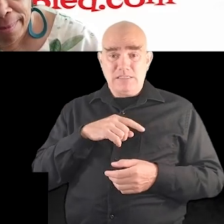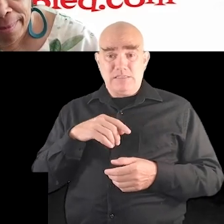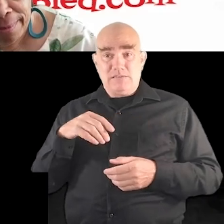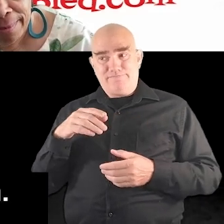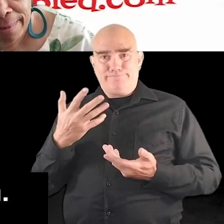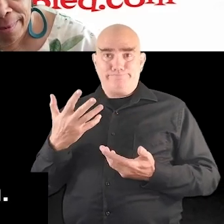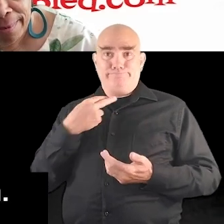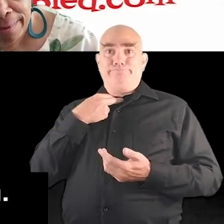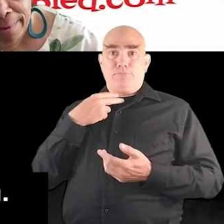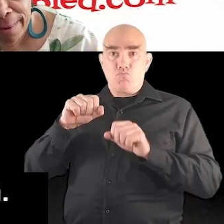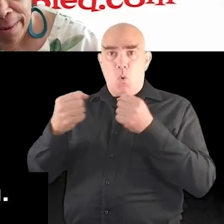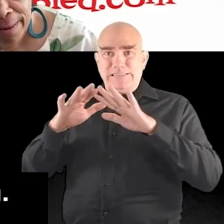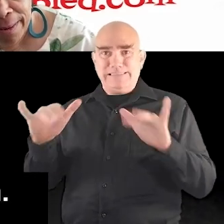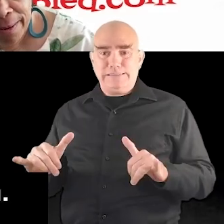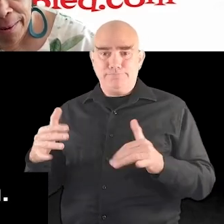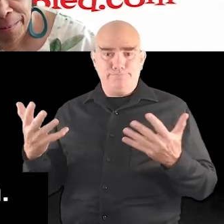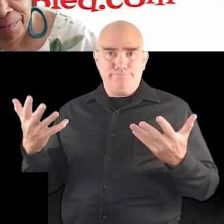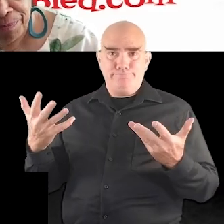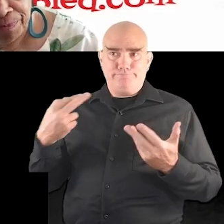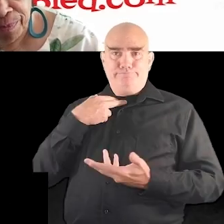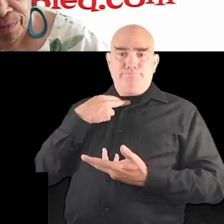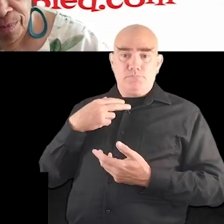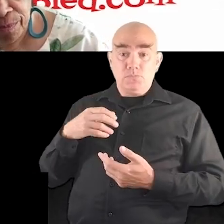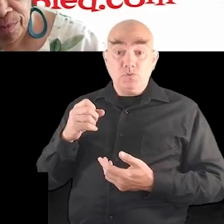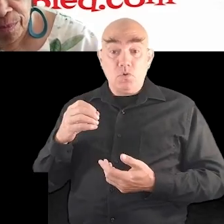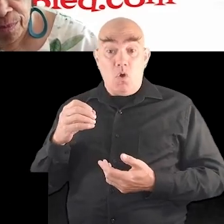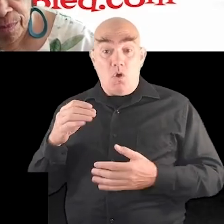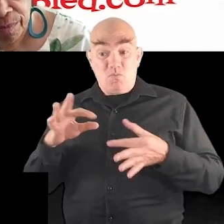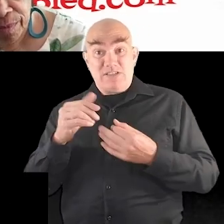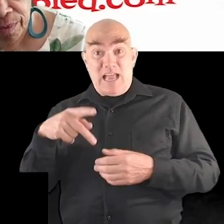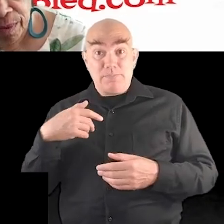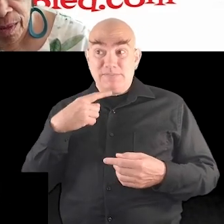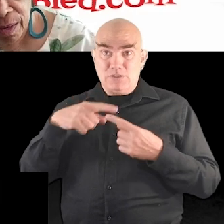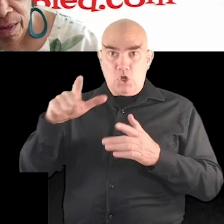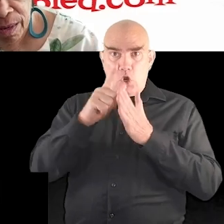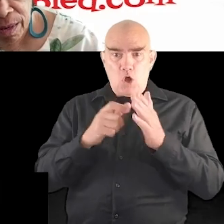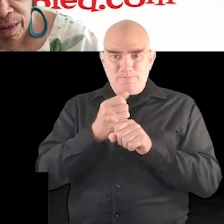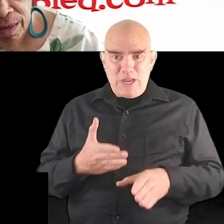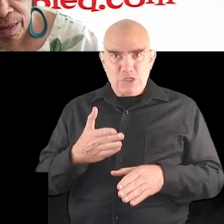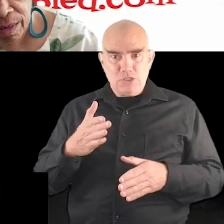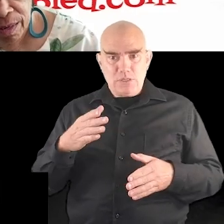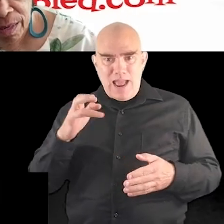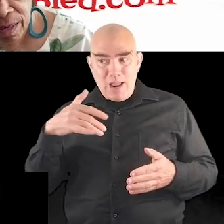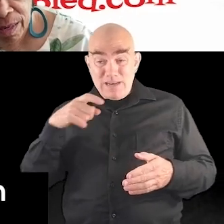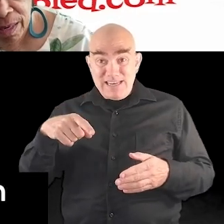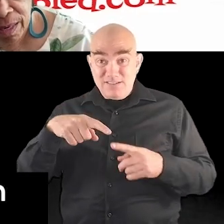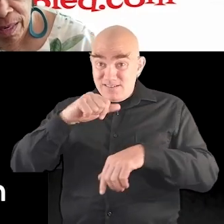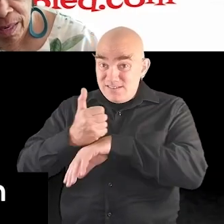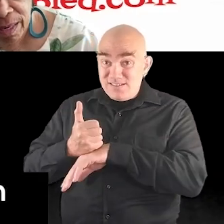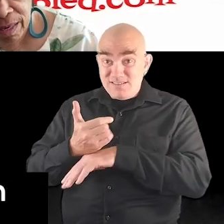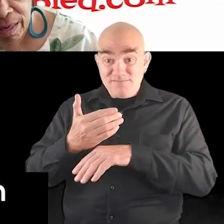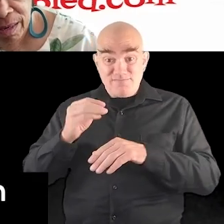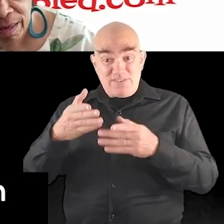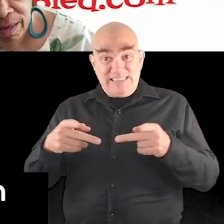us at the mercy of a broken system. So bridging the gap, I'm going to these lawmakers to say, hey, we